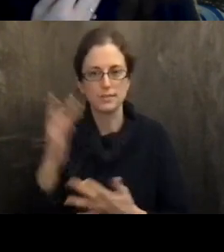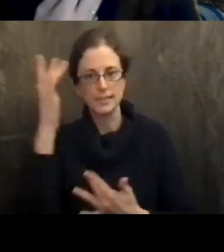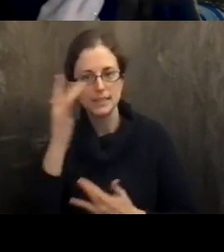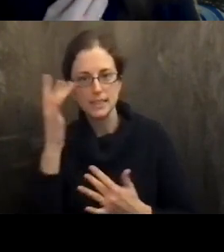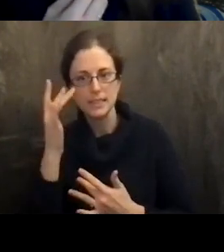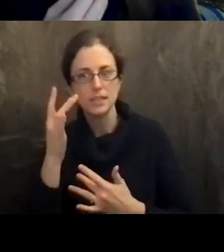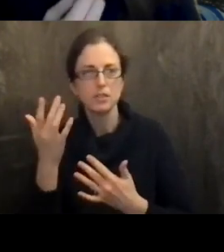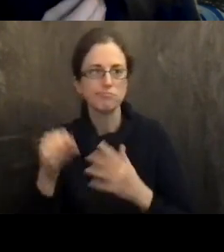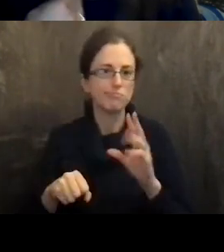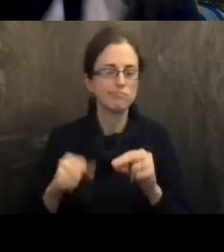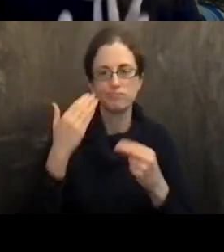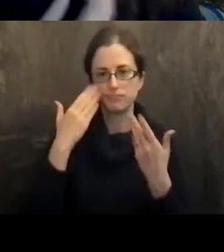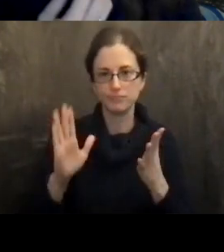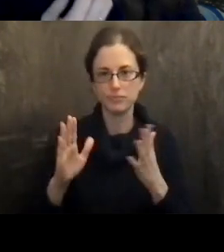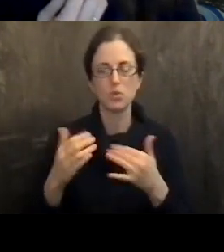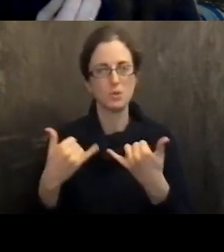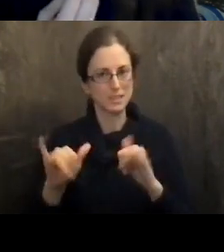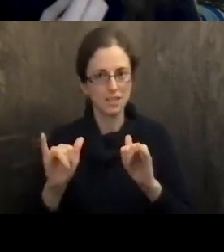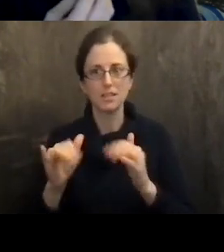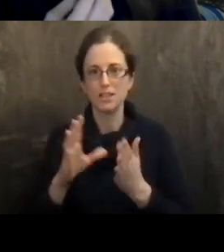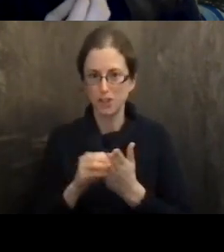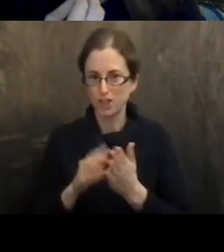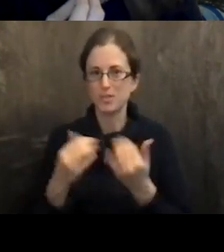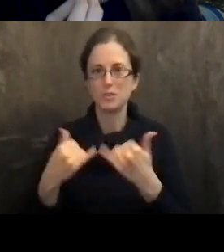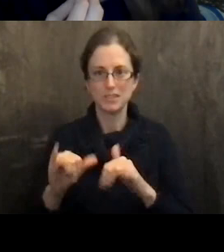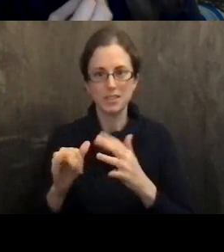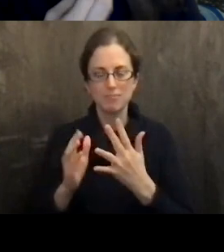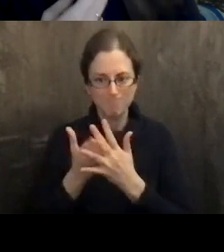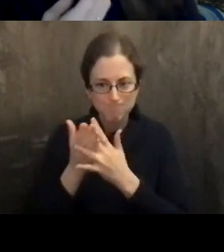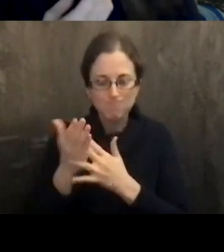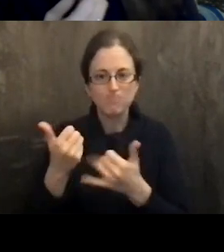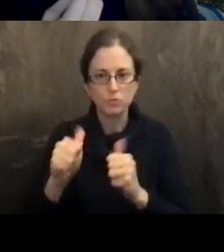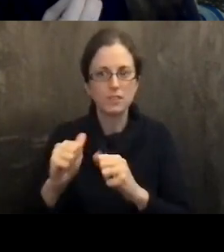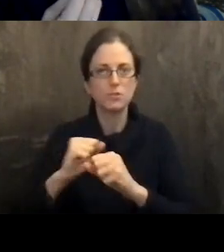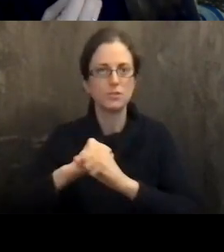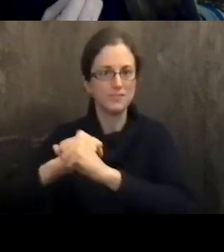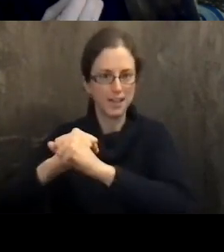of the woods yet. We need to continue to use those layers of defense. And